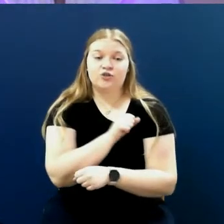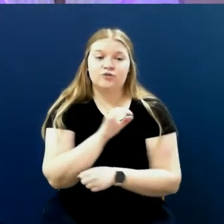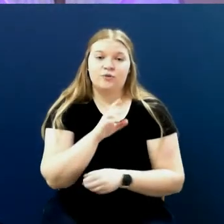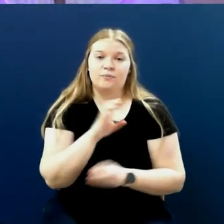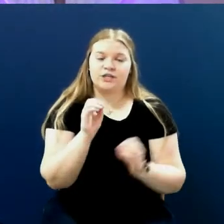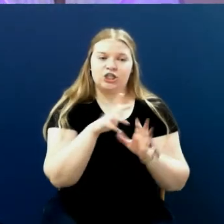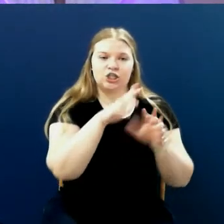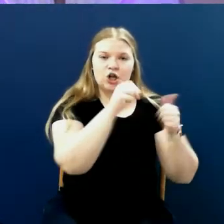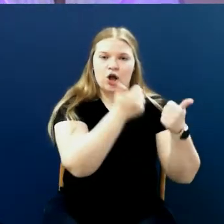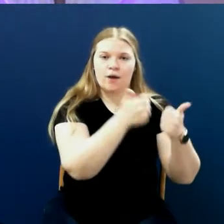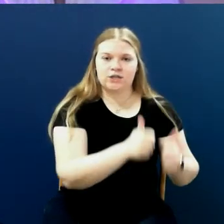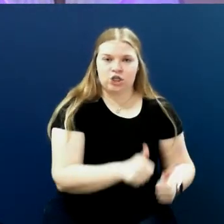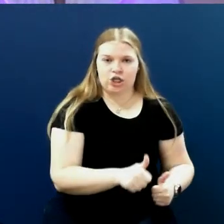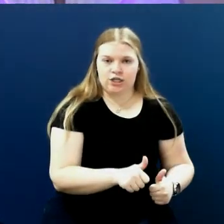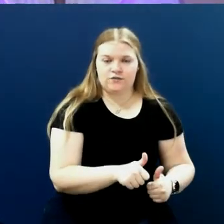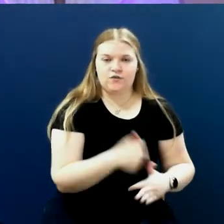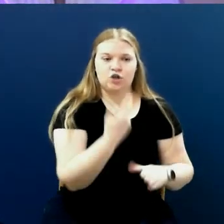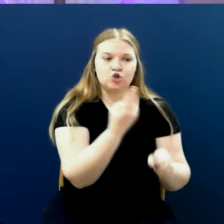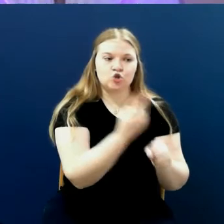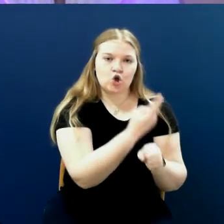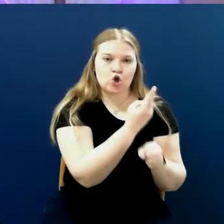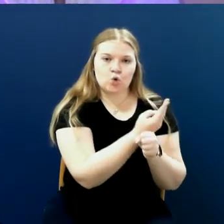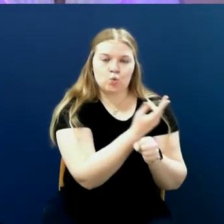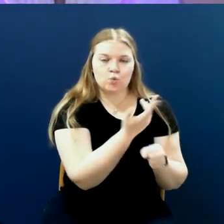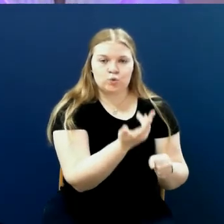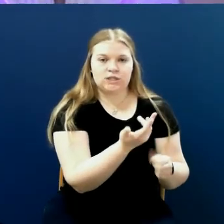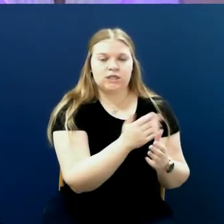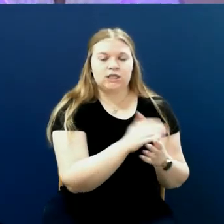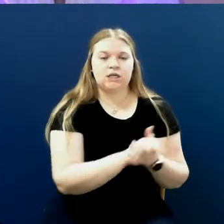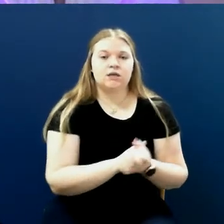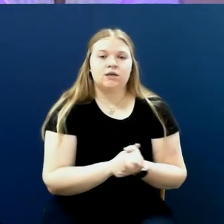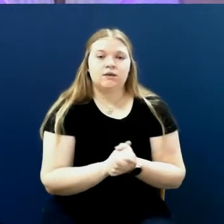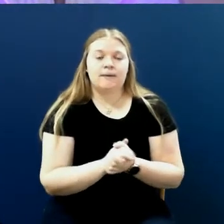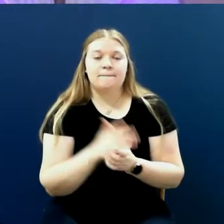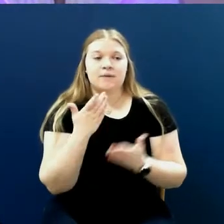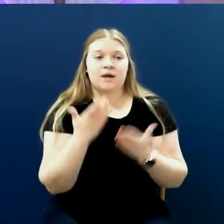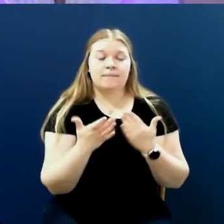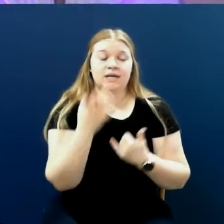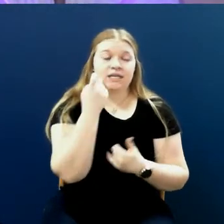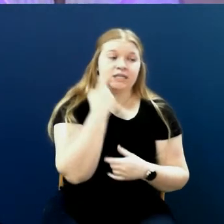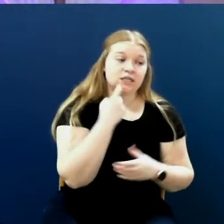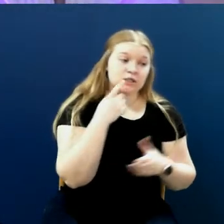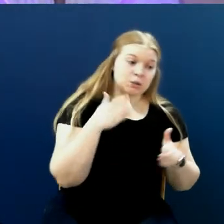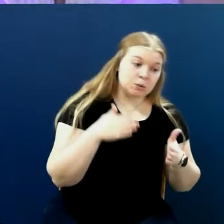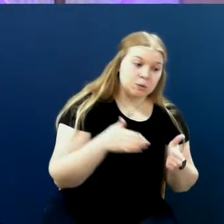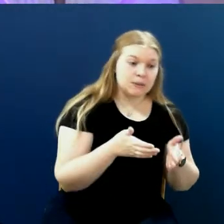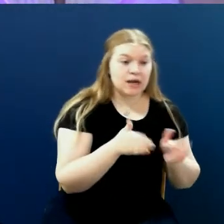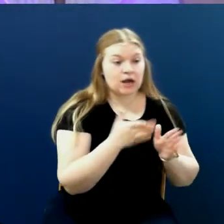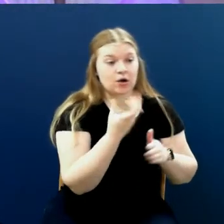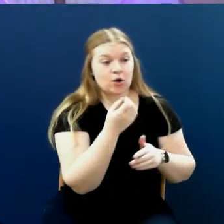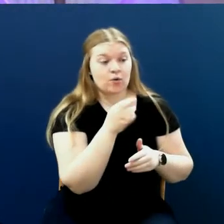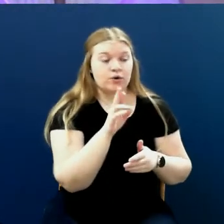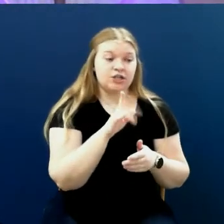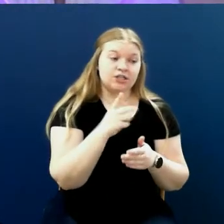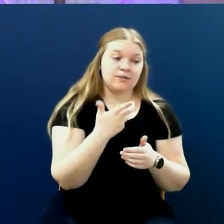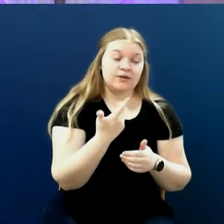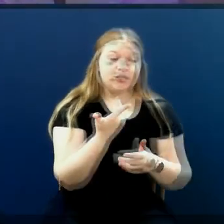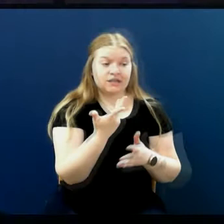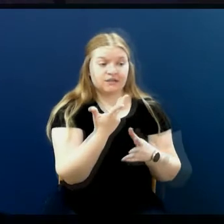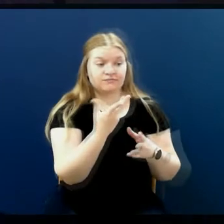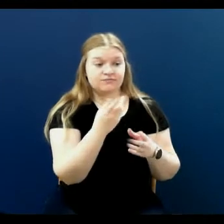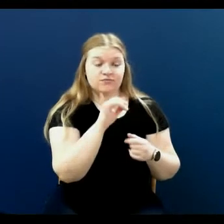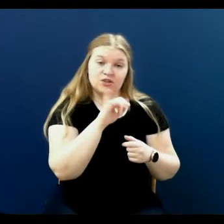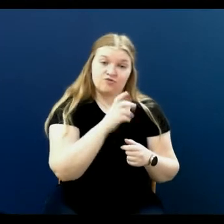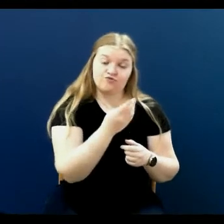object for us to use. Maybe in a sexual way. Or maybe just somebody to get a job